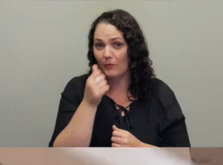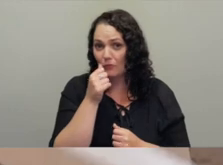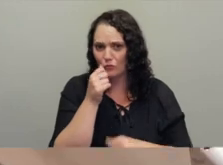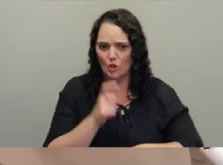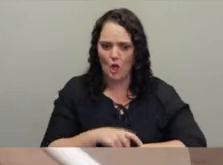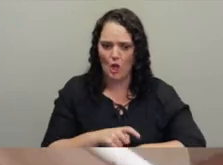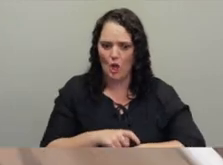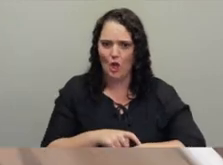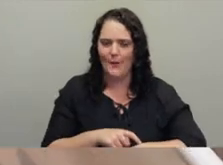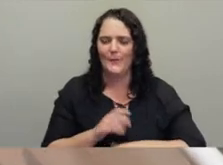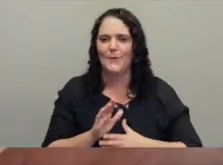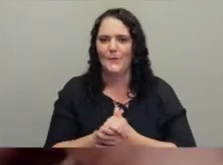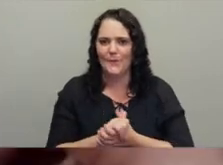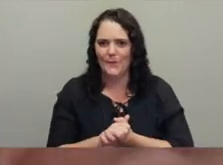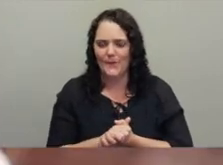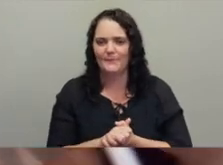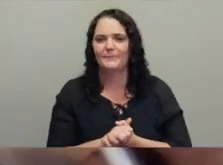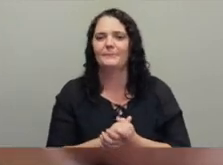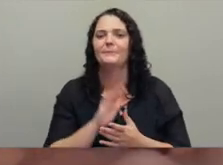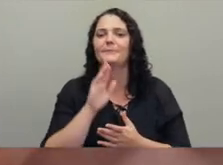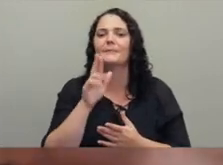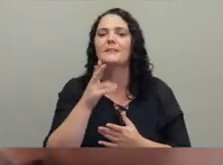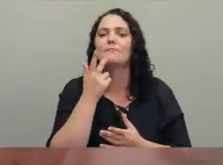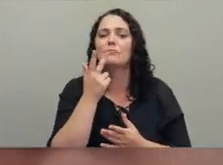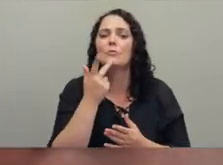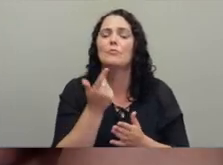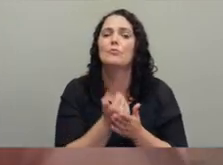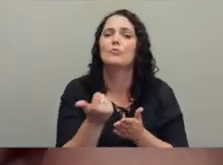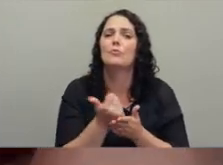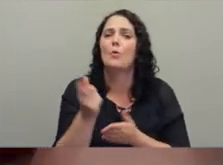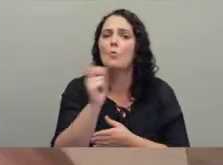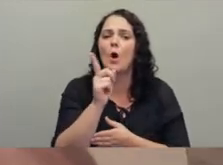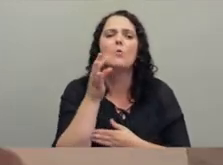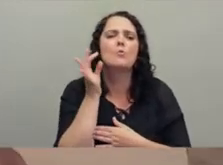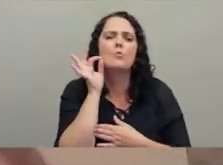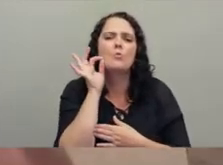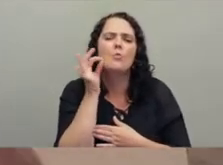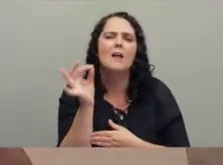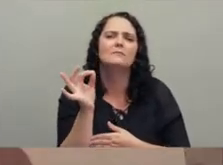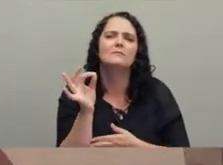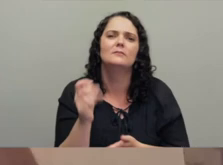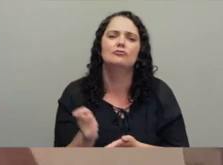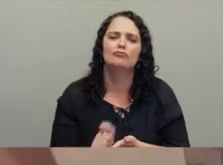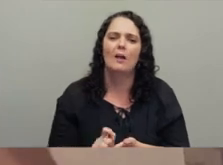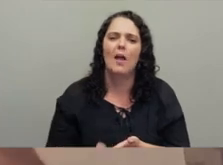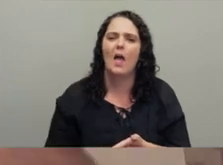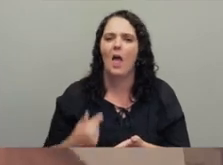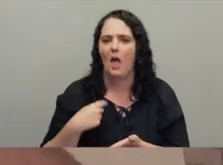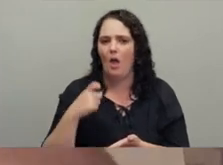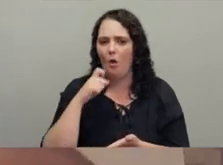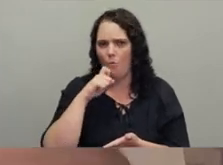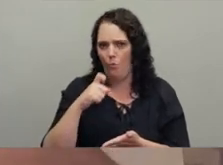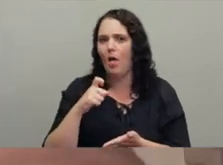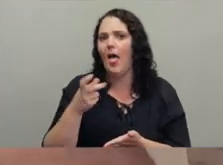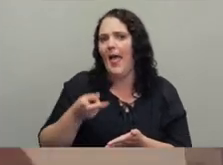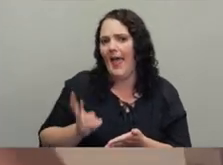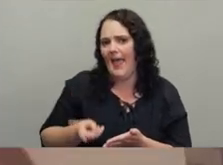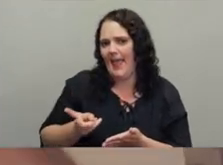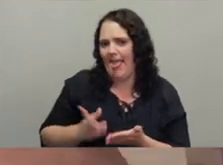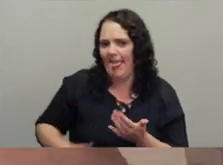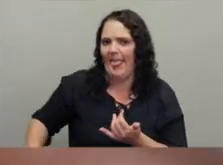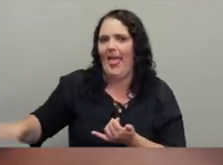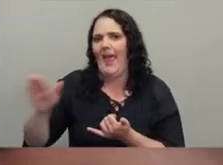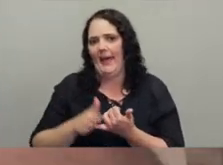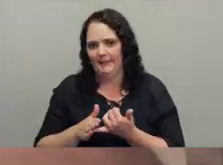working this trois crayon technique, I would use a white crayon at the end to come back and to heighten again. And typically this was